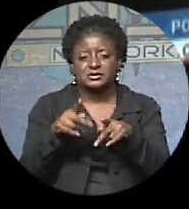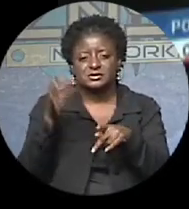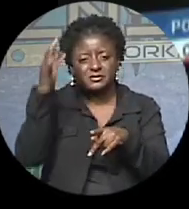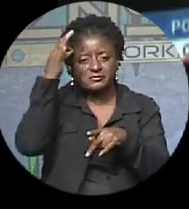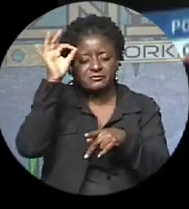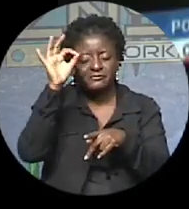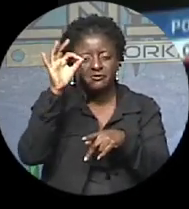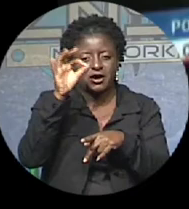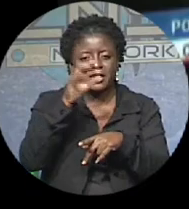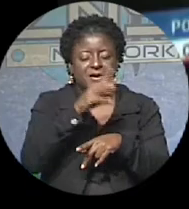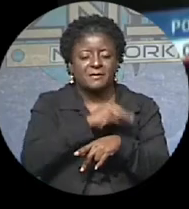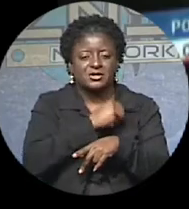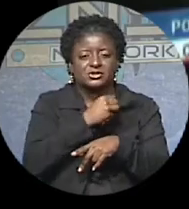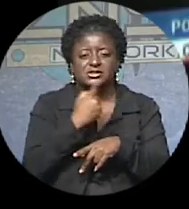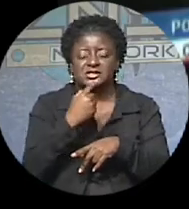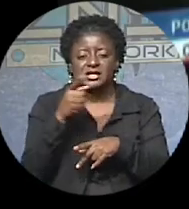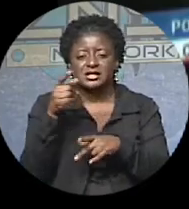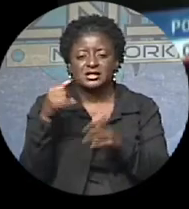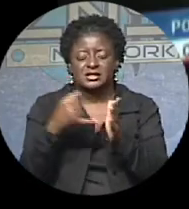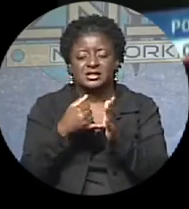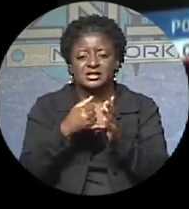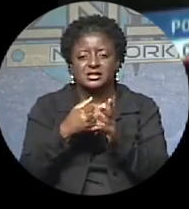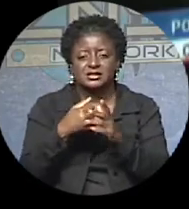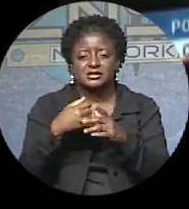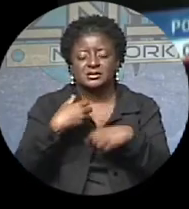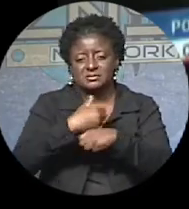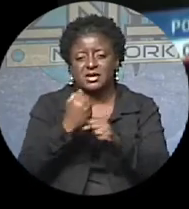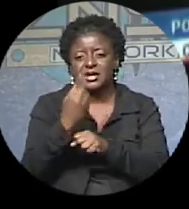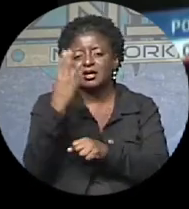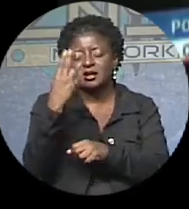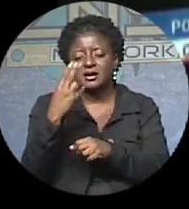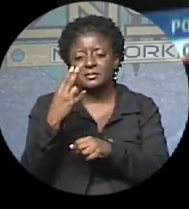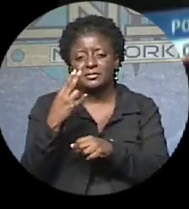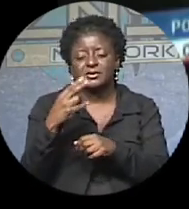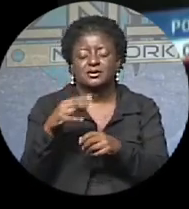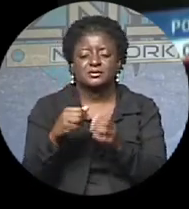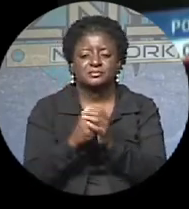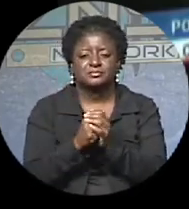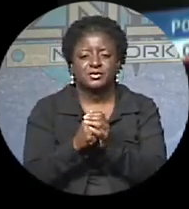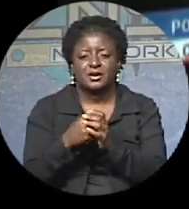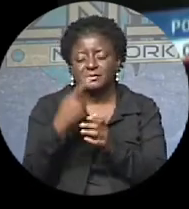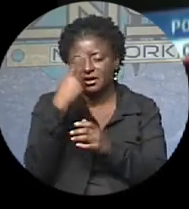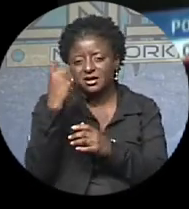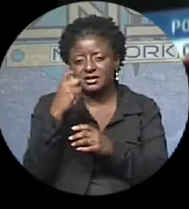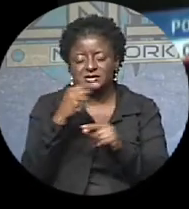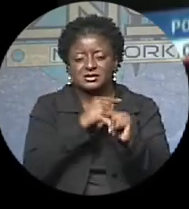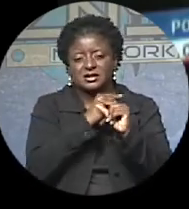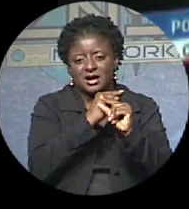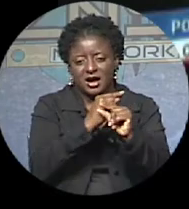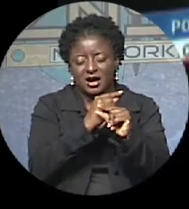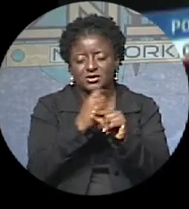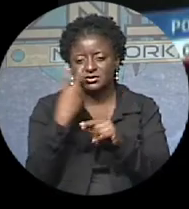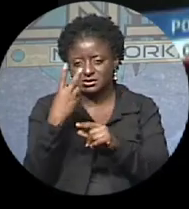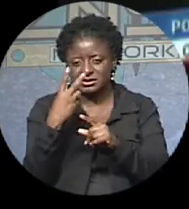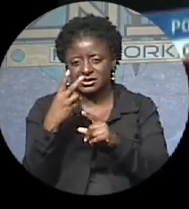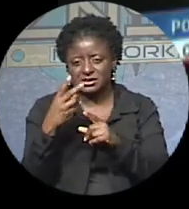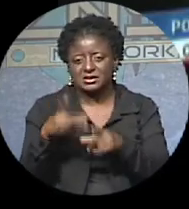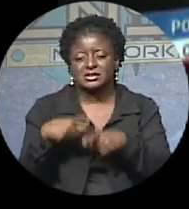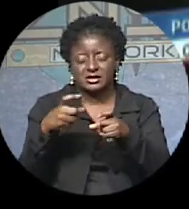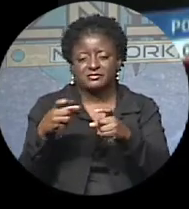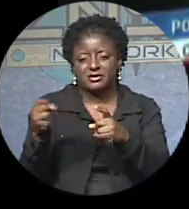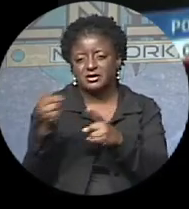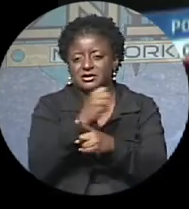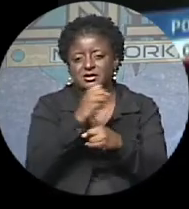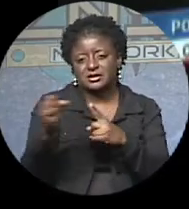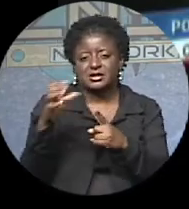a concoction, since the supposed guard seen launching the verbal and physical attack has a Spanish accent. Ambassador